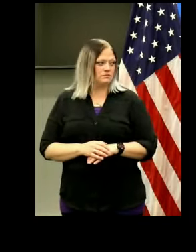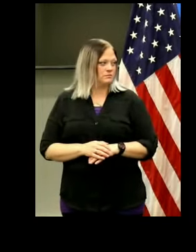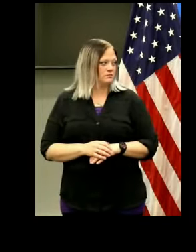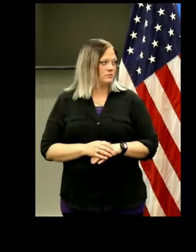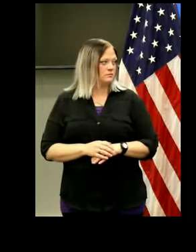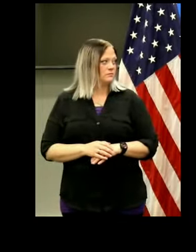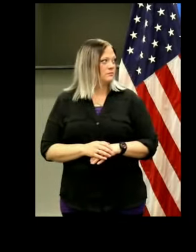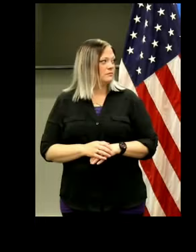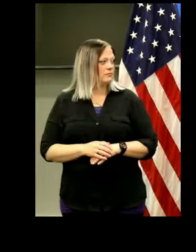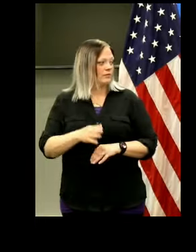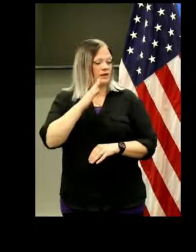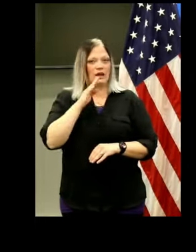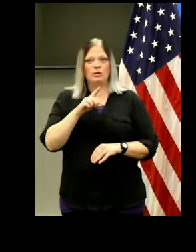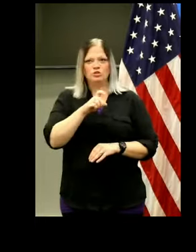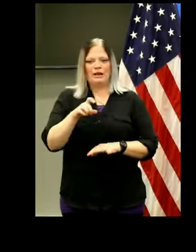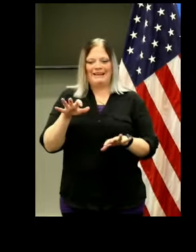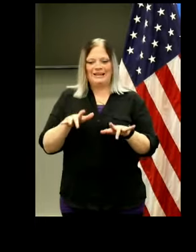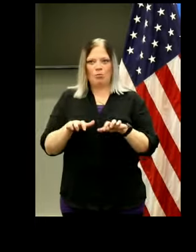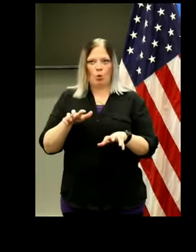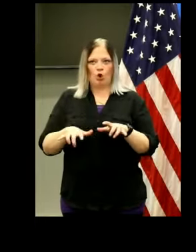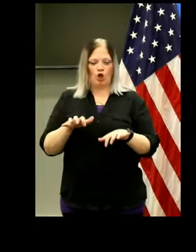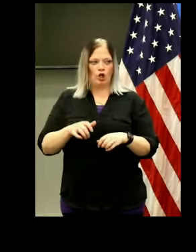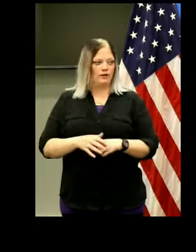And I'm going to spray the keyboard.